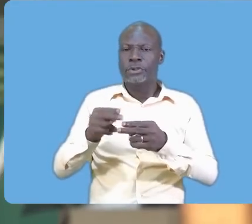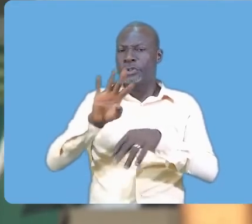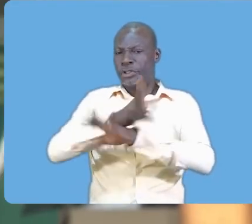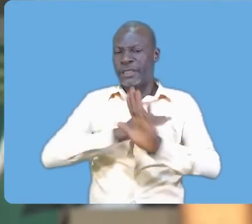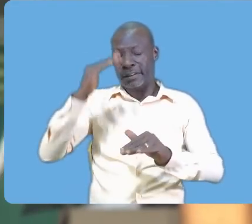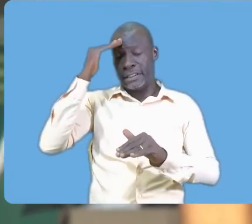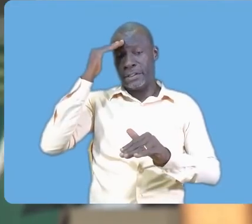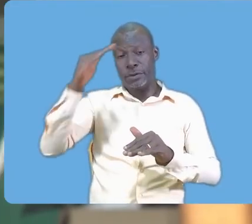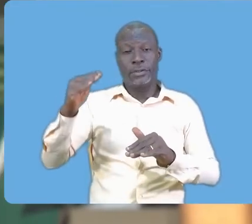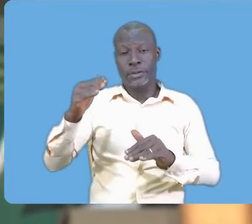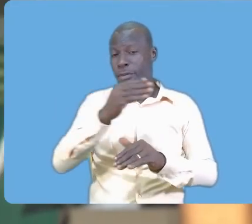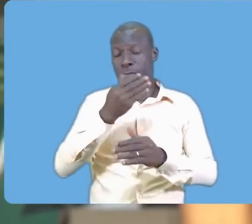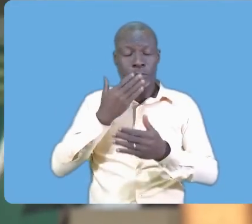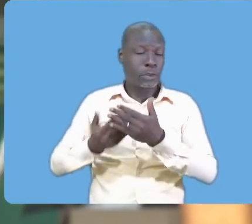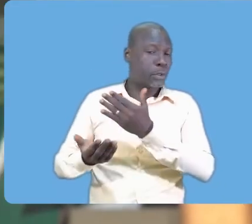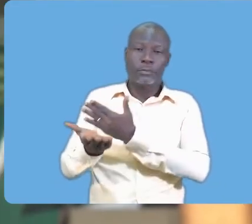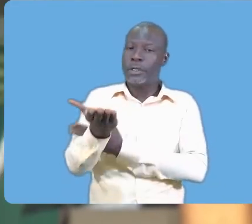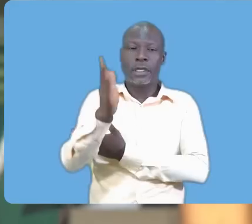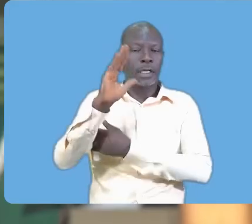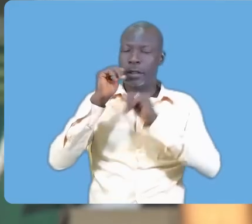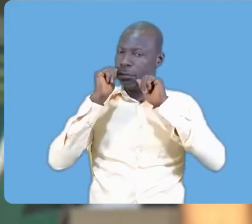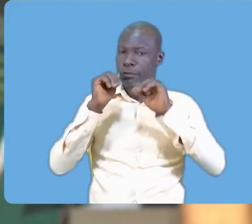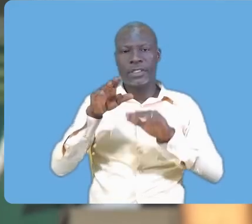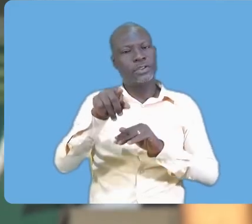churches of Christ salute you and good